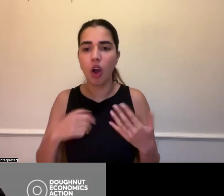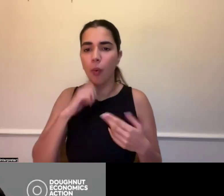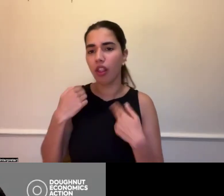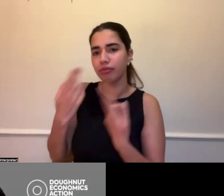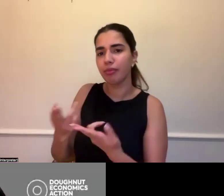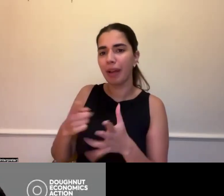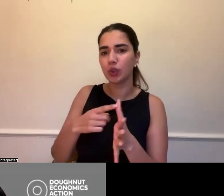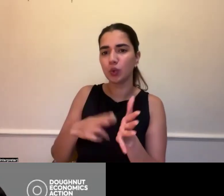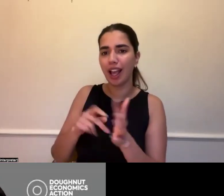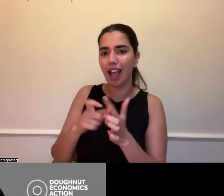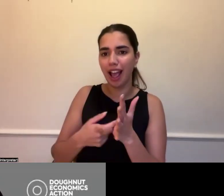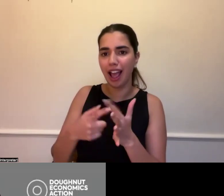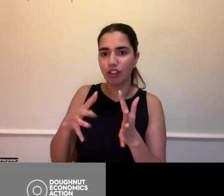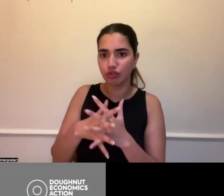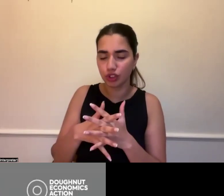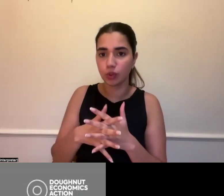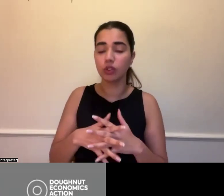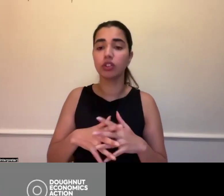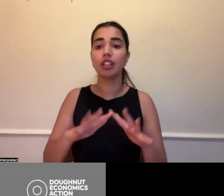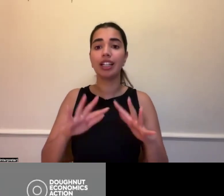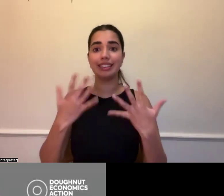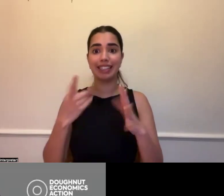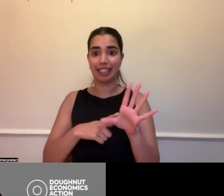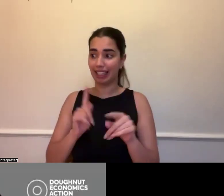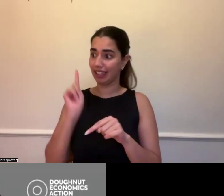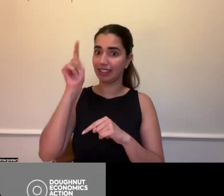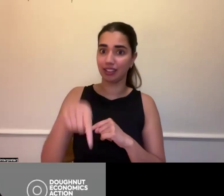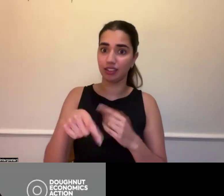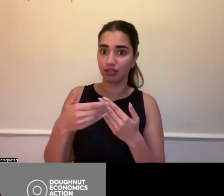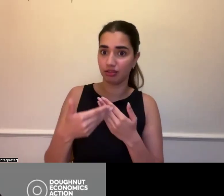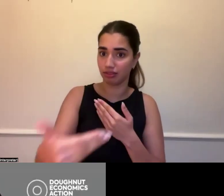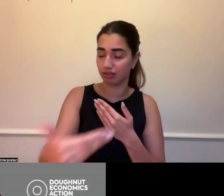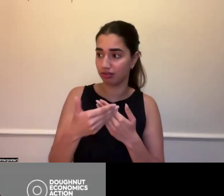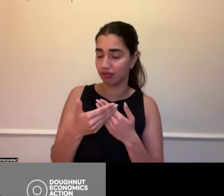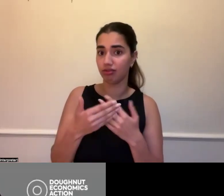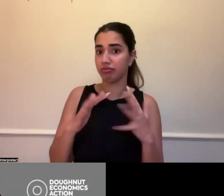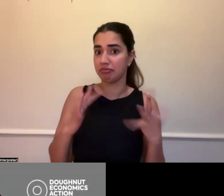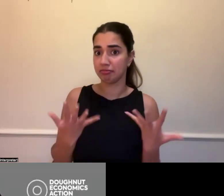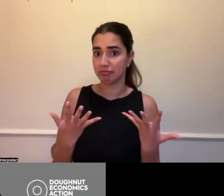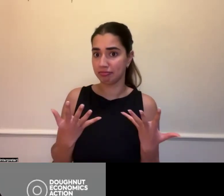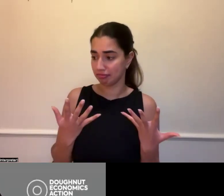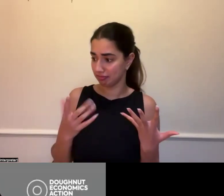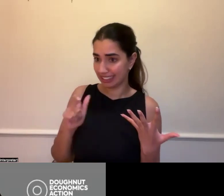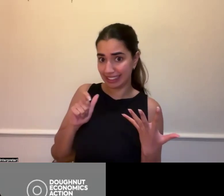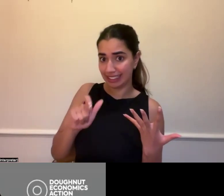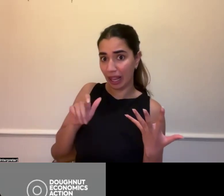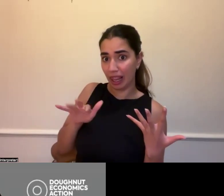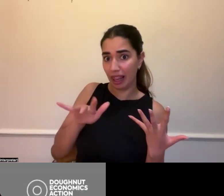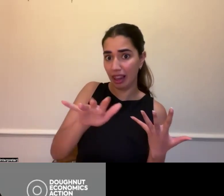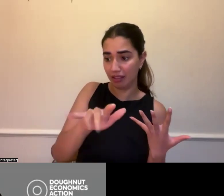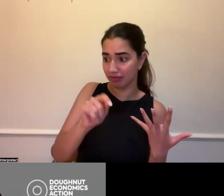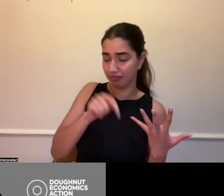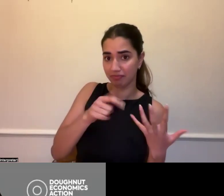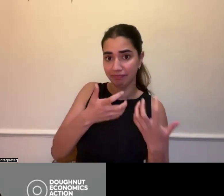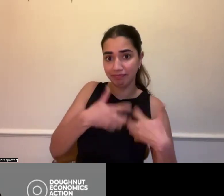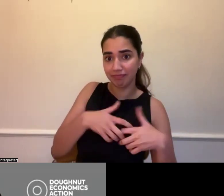in 10 years' time, I'm going to throw you 10 years' time. What is this going to still exist? Is it going to still be tracking things? And what do you hope